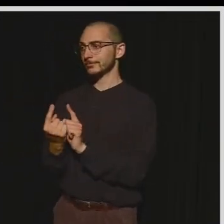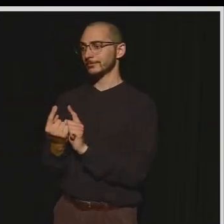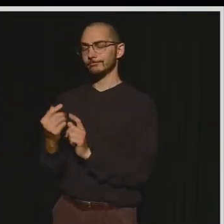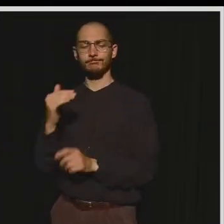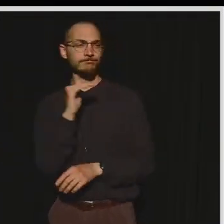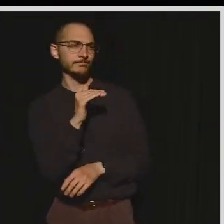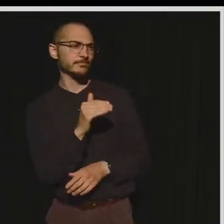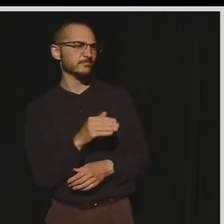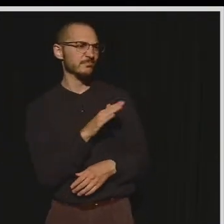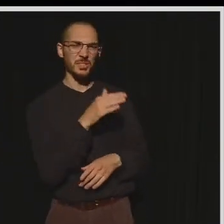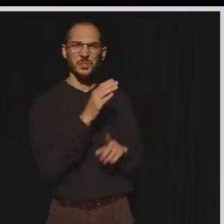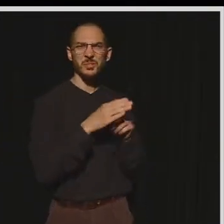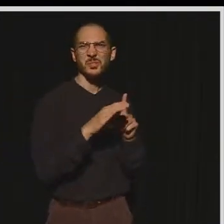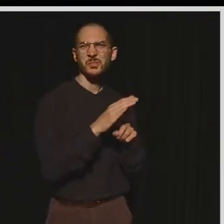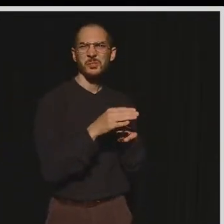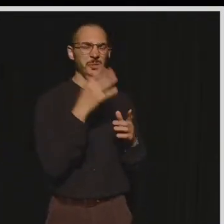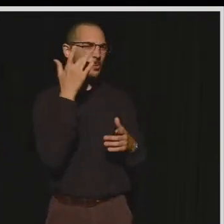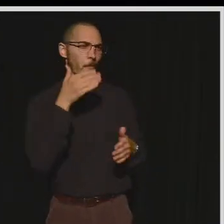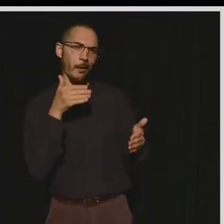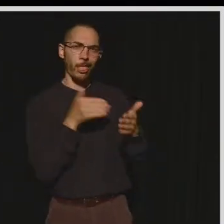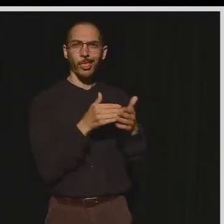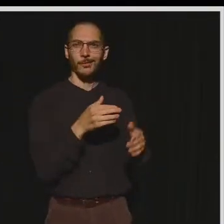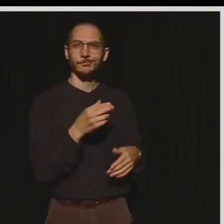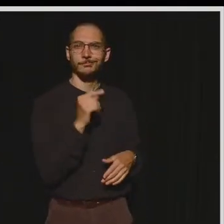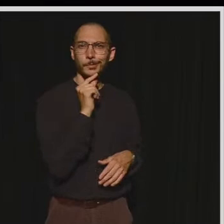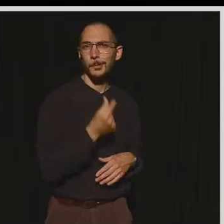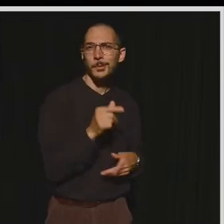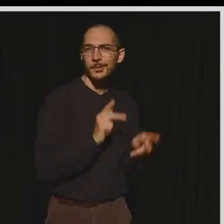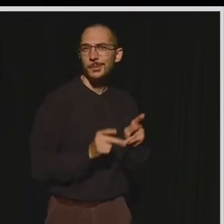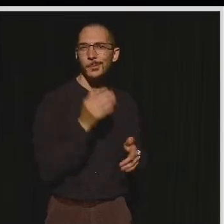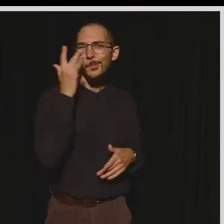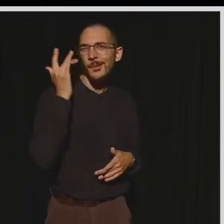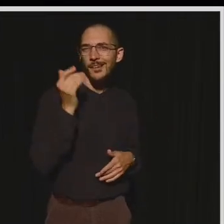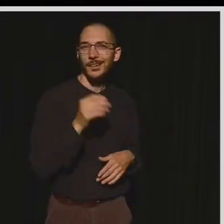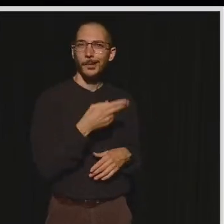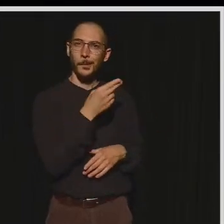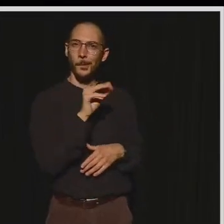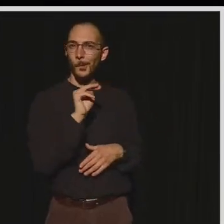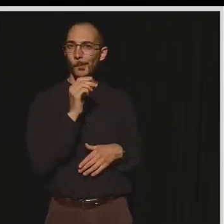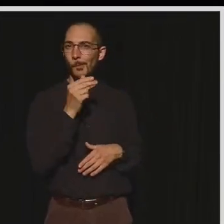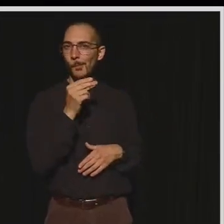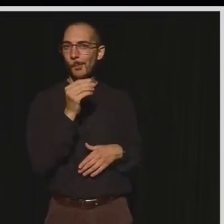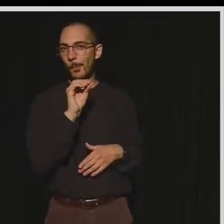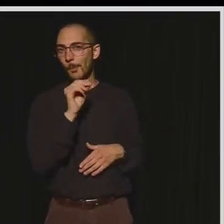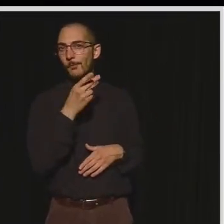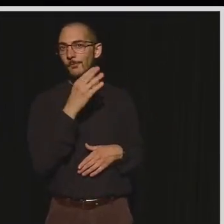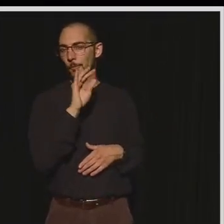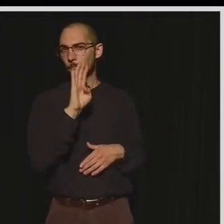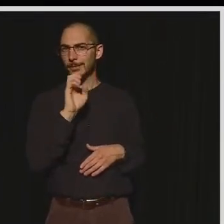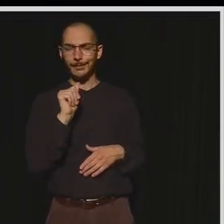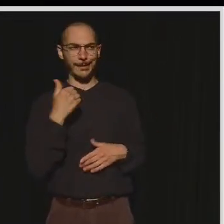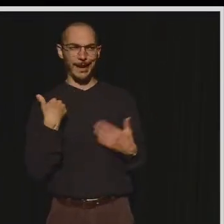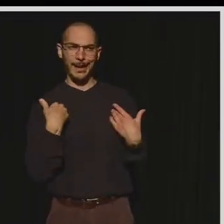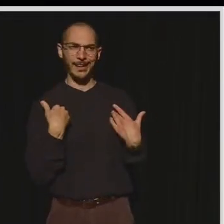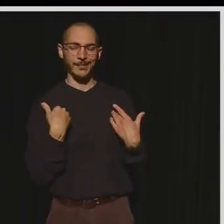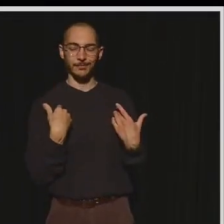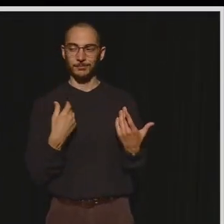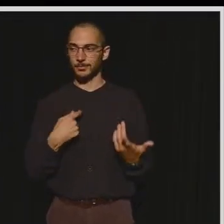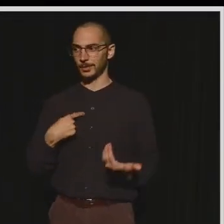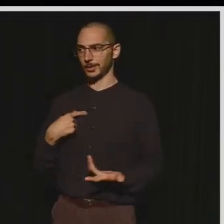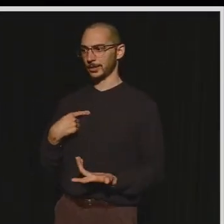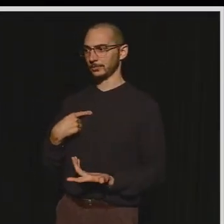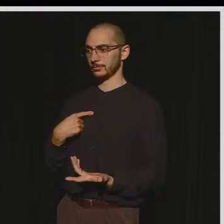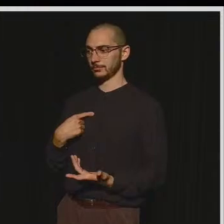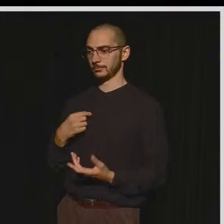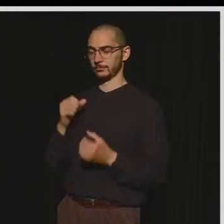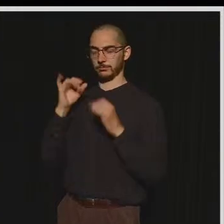is present in the community, in terms of like painting, let's say, Chinese